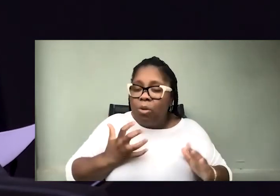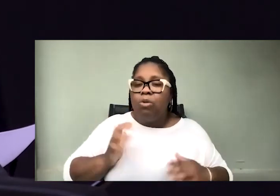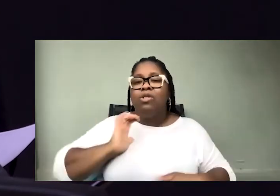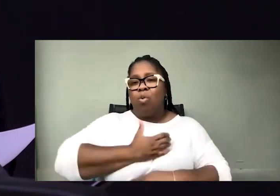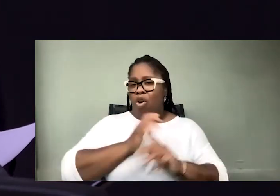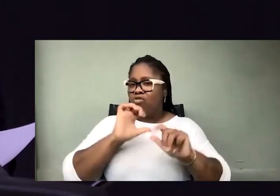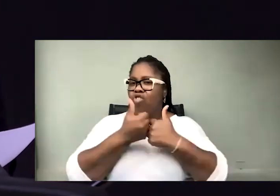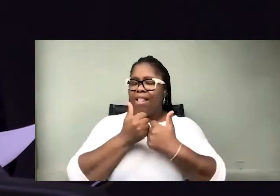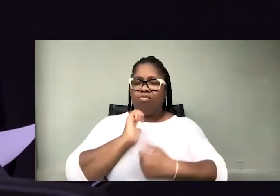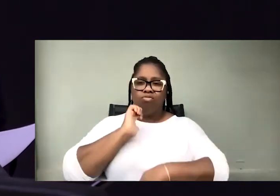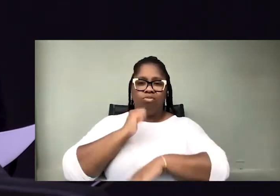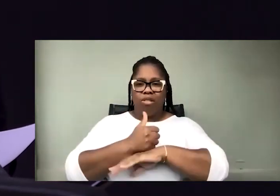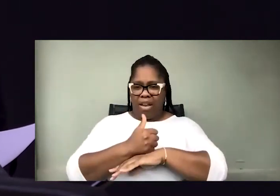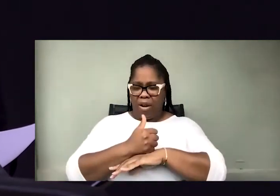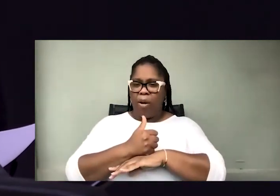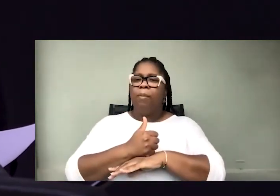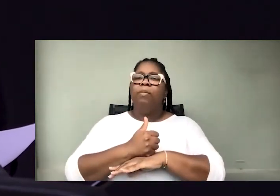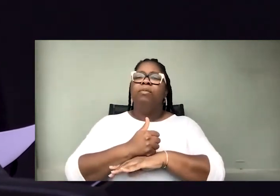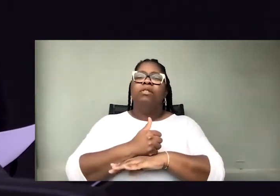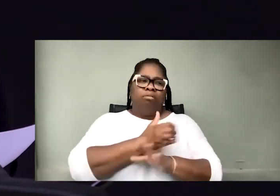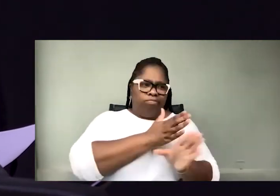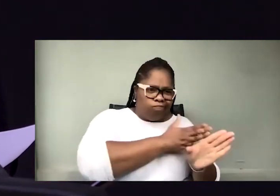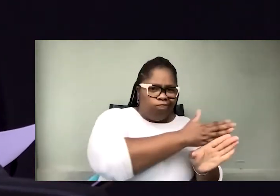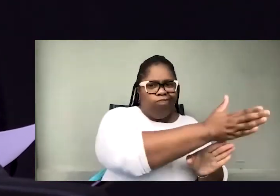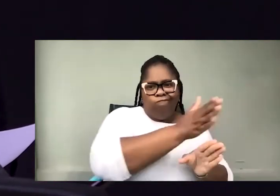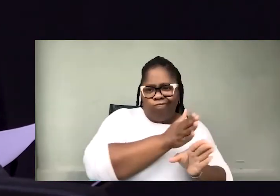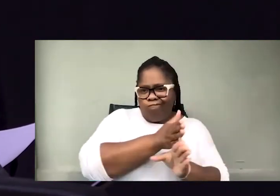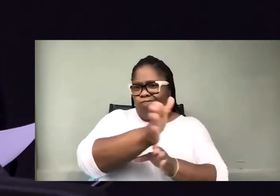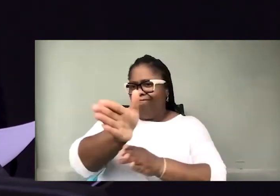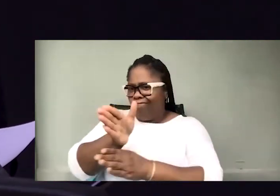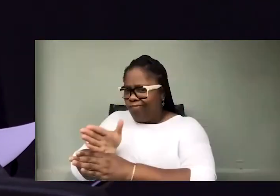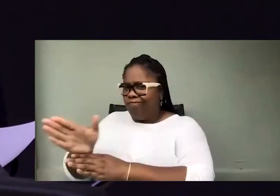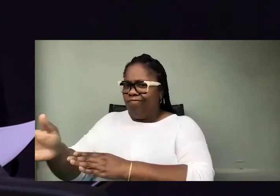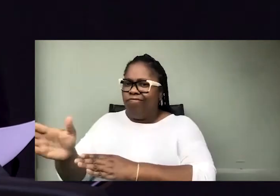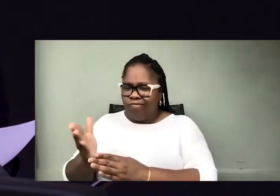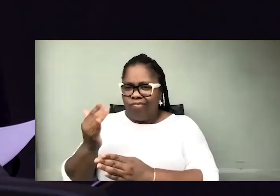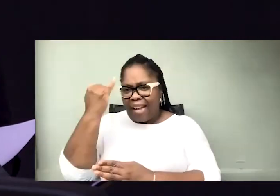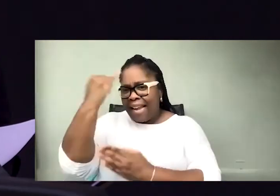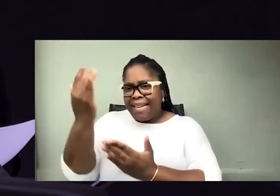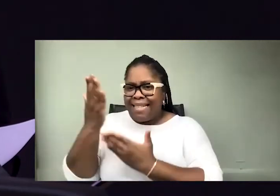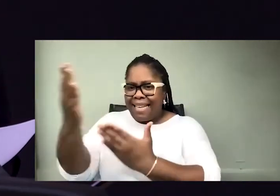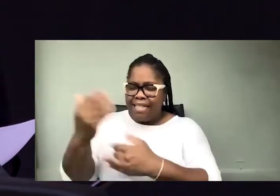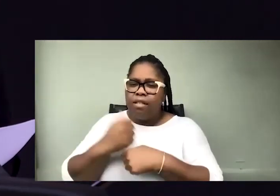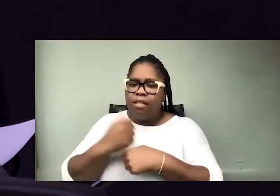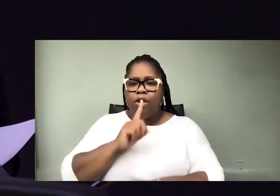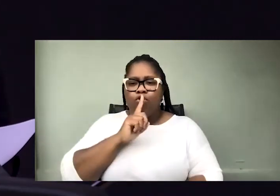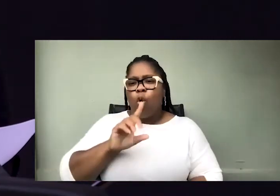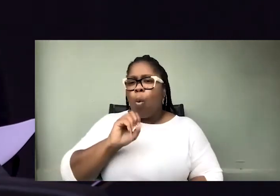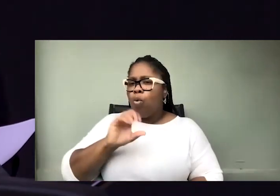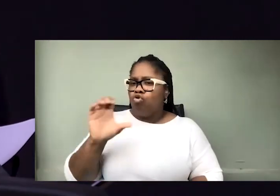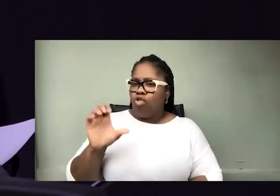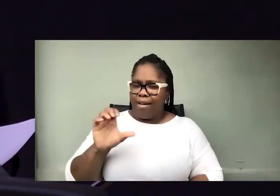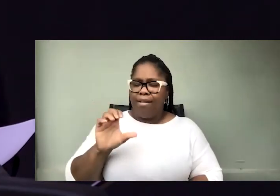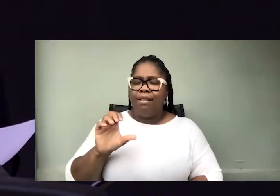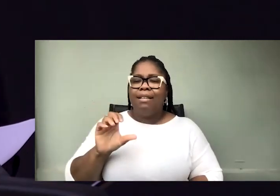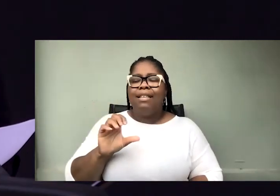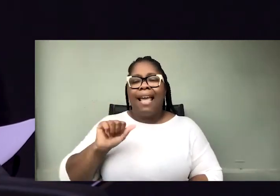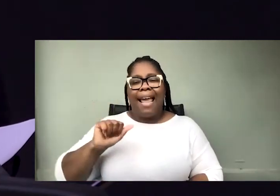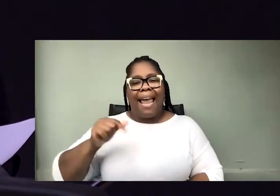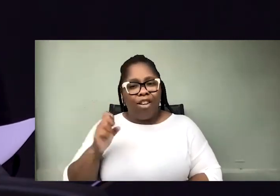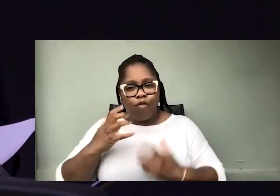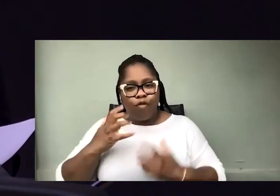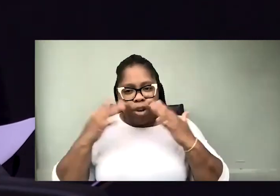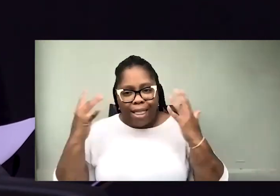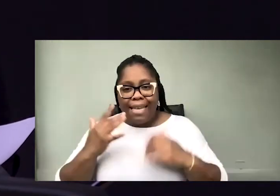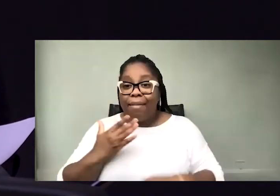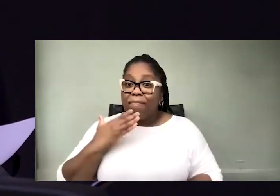implement cross-sector initiatives to ensure that Orange County is age-friendly and the best place to age in America, so that